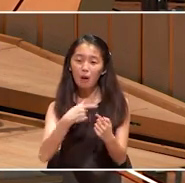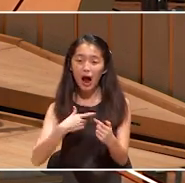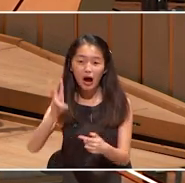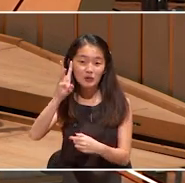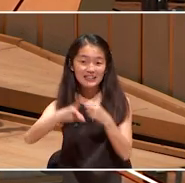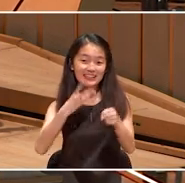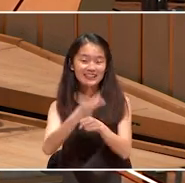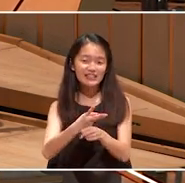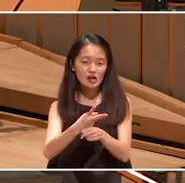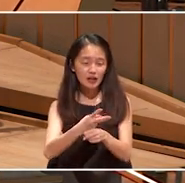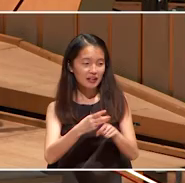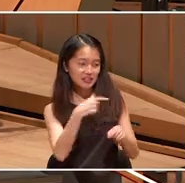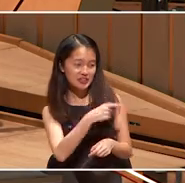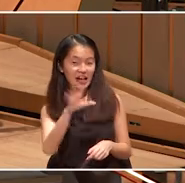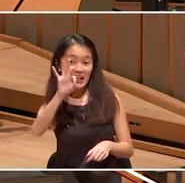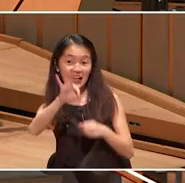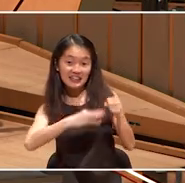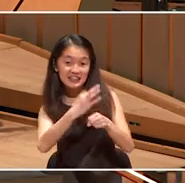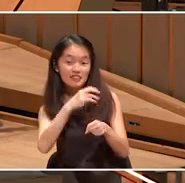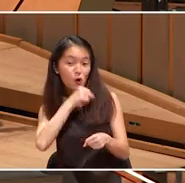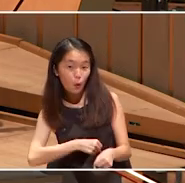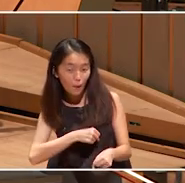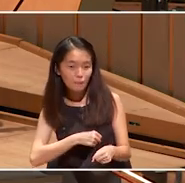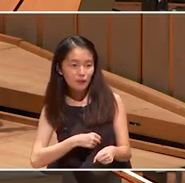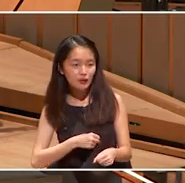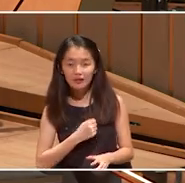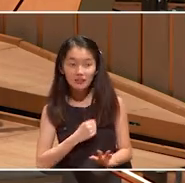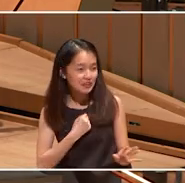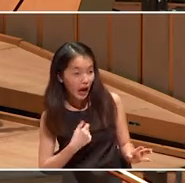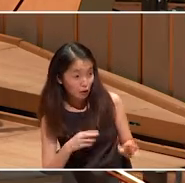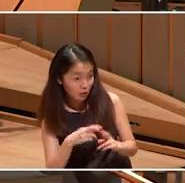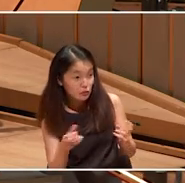old. Oh, sorry, am I revealing too much? Sorry.